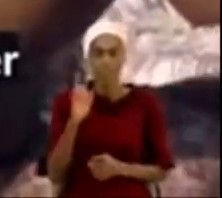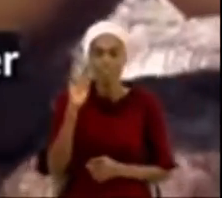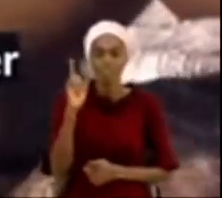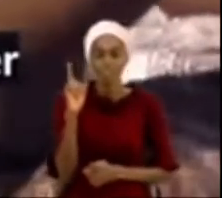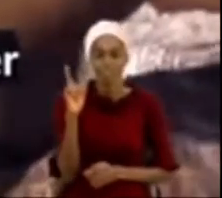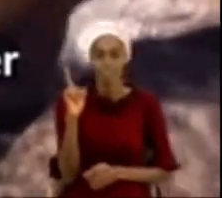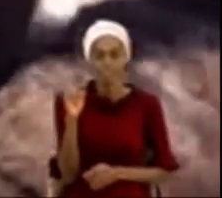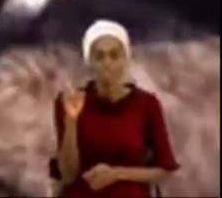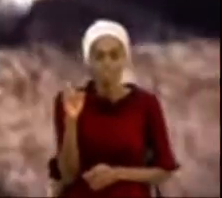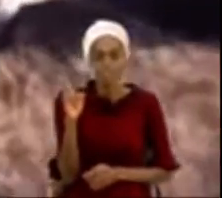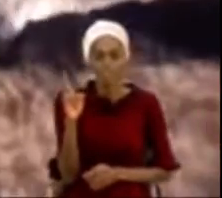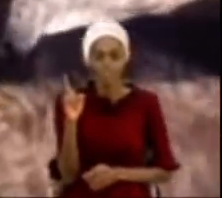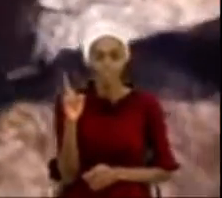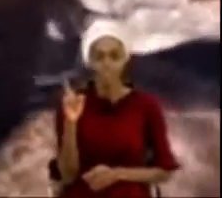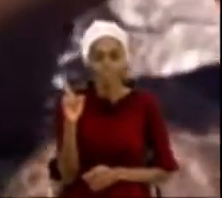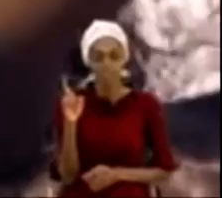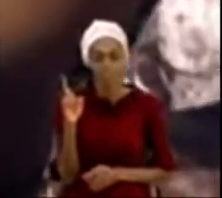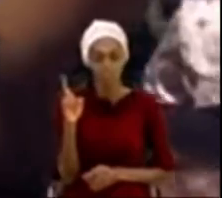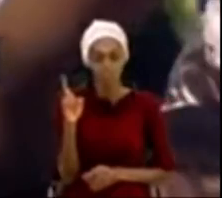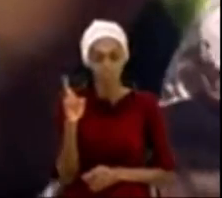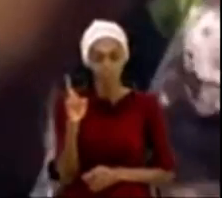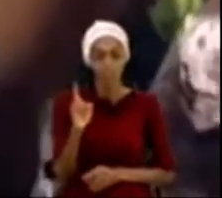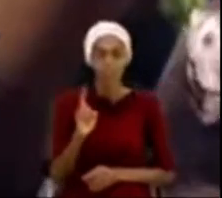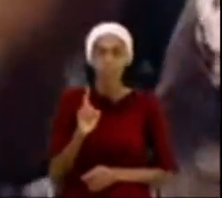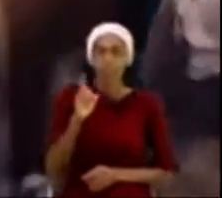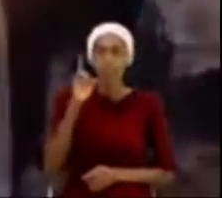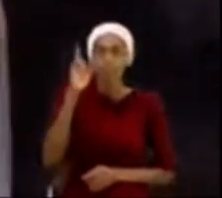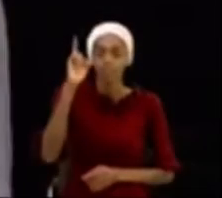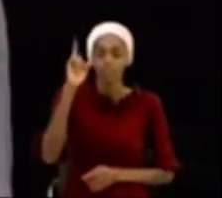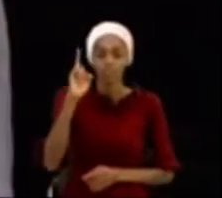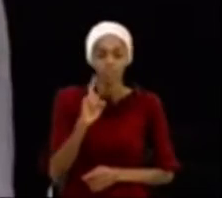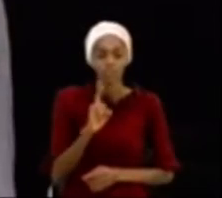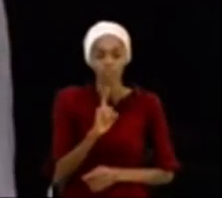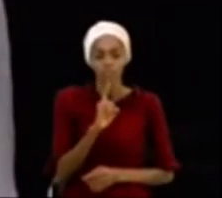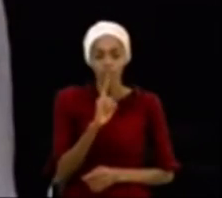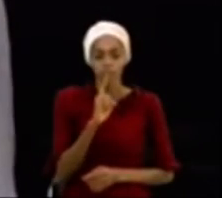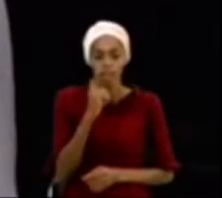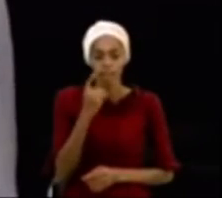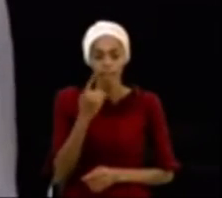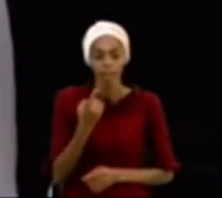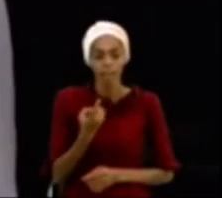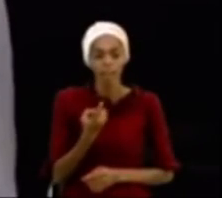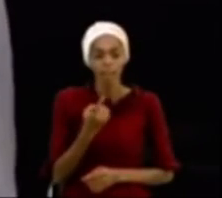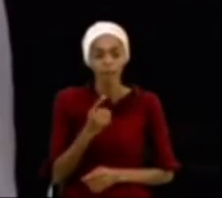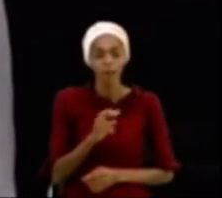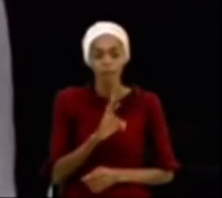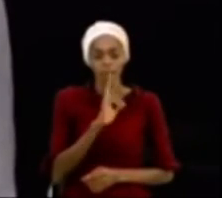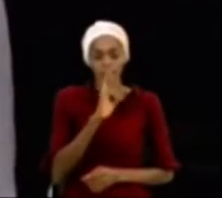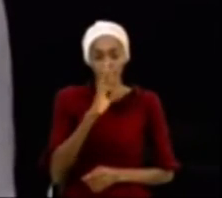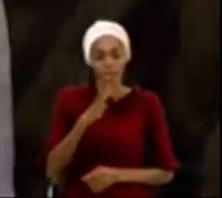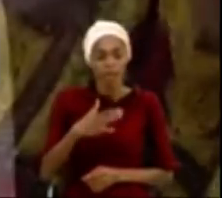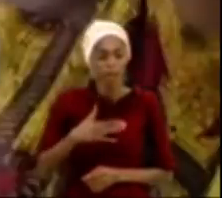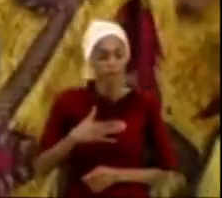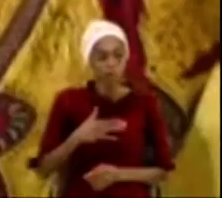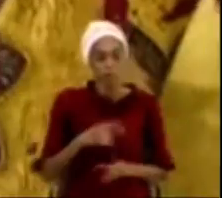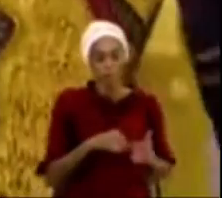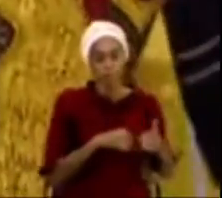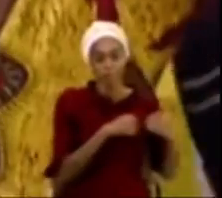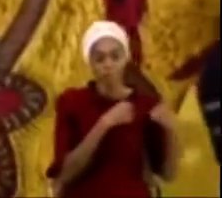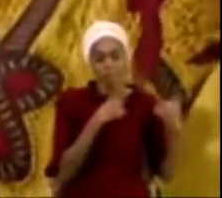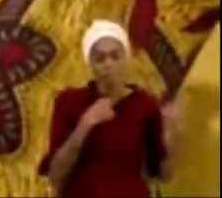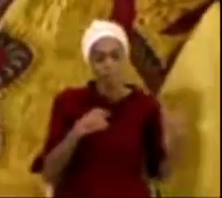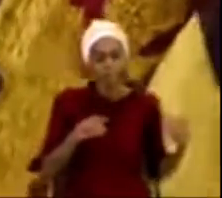You alone are my heart's desire, and I